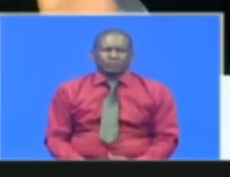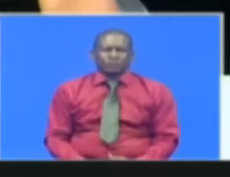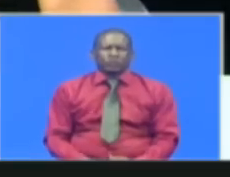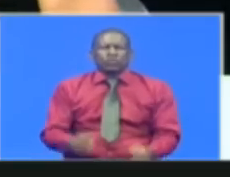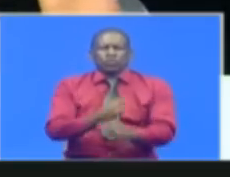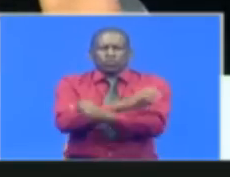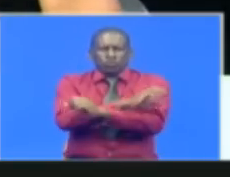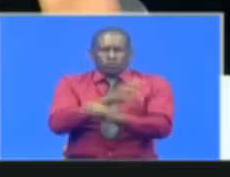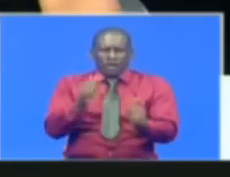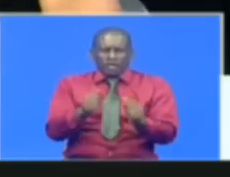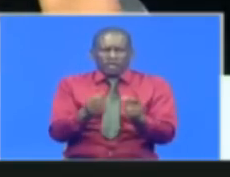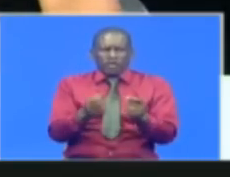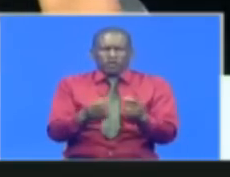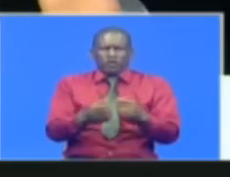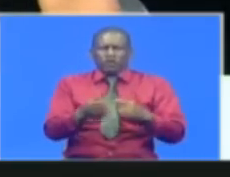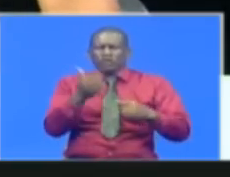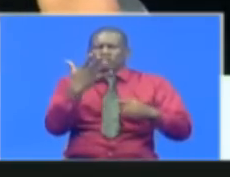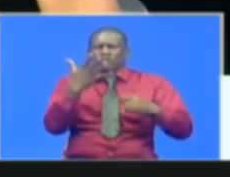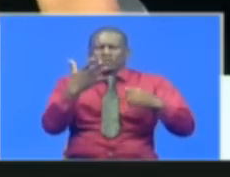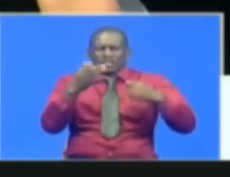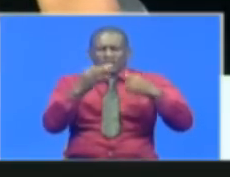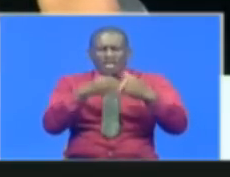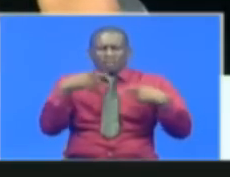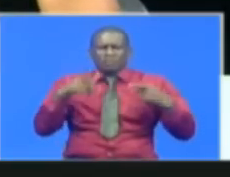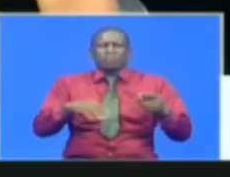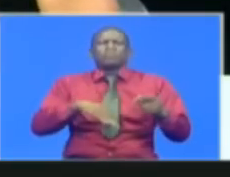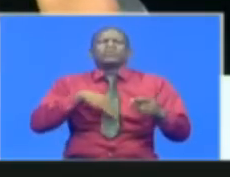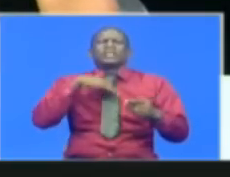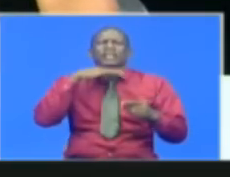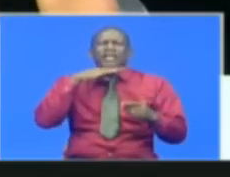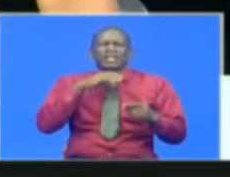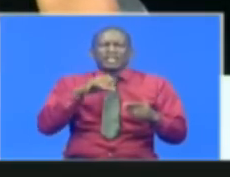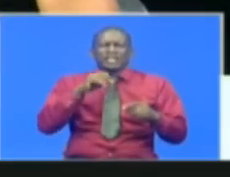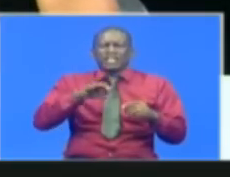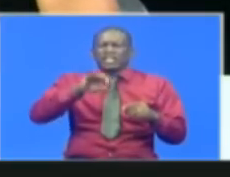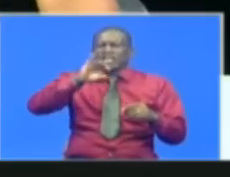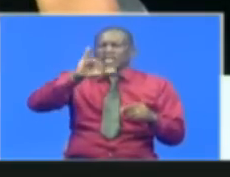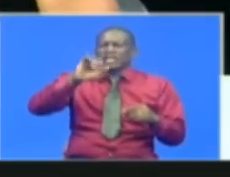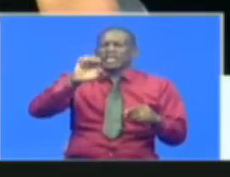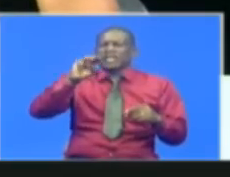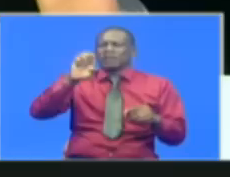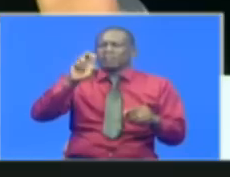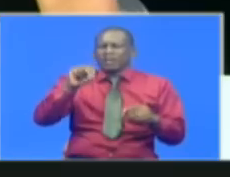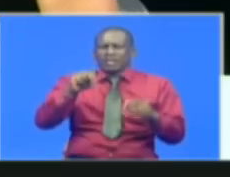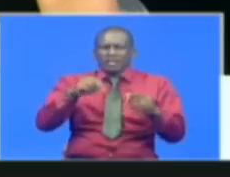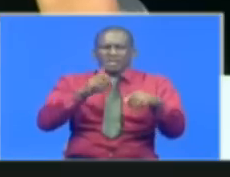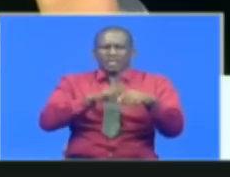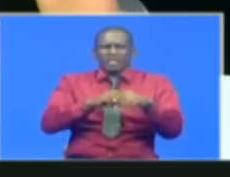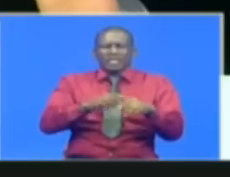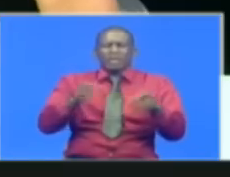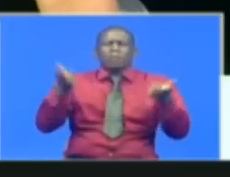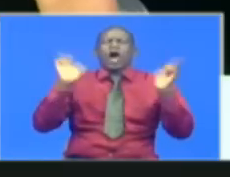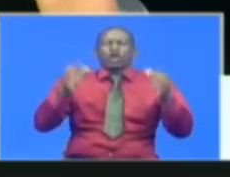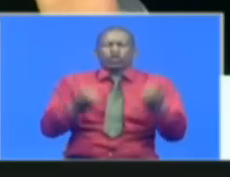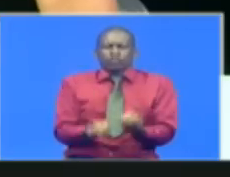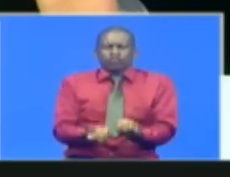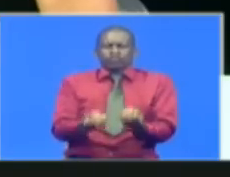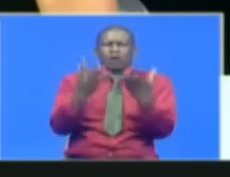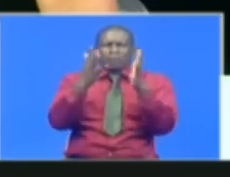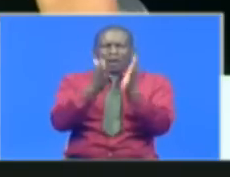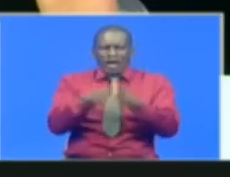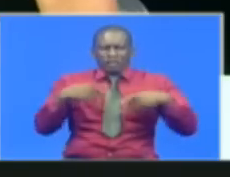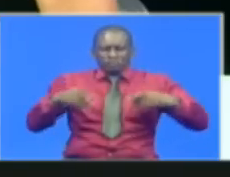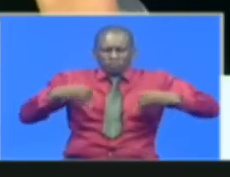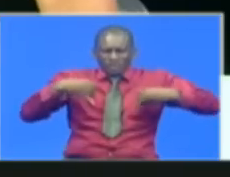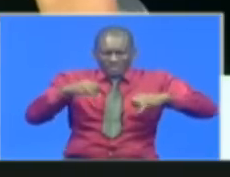Well, Father afield, 58 people died in Niger's capital, Niamey, overnight when an overturned tanker truck exploded as crowds tried to